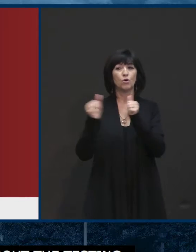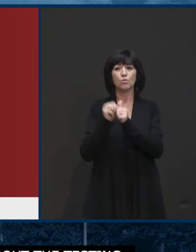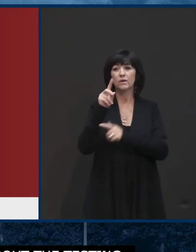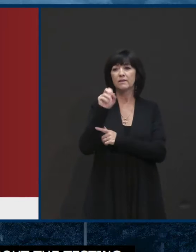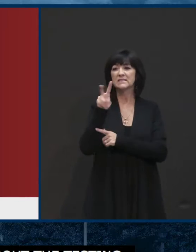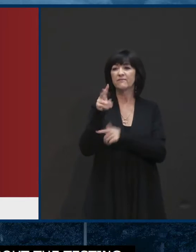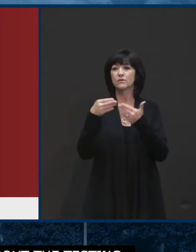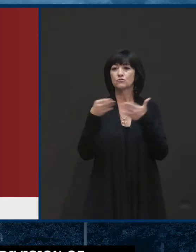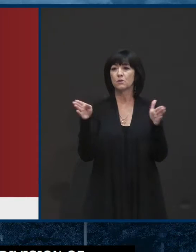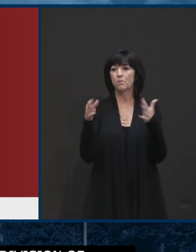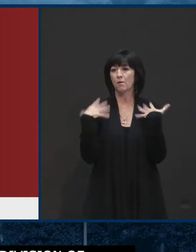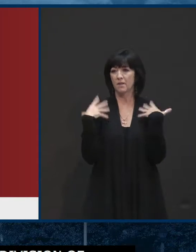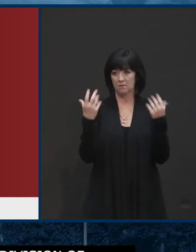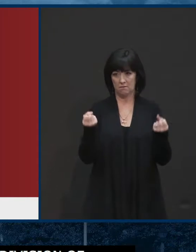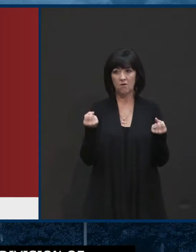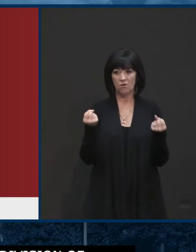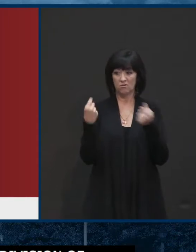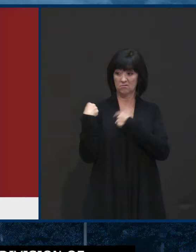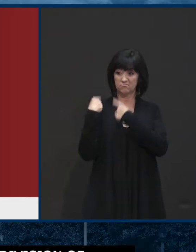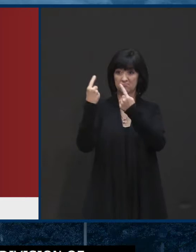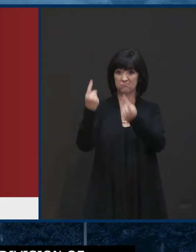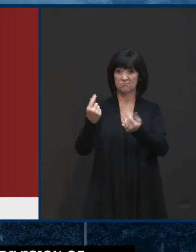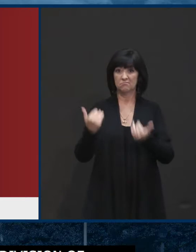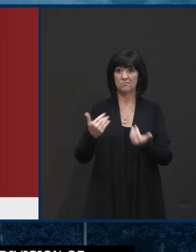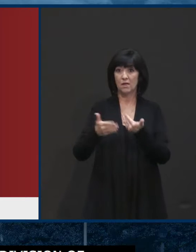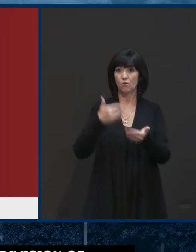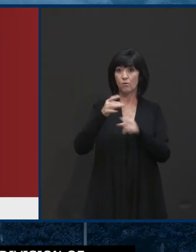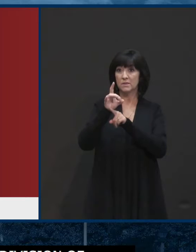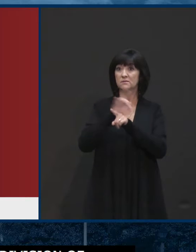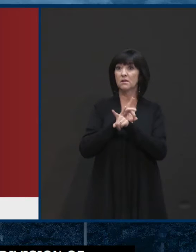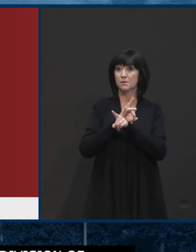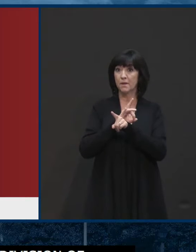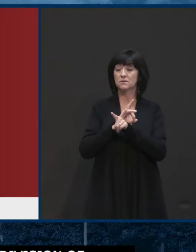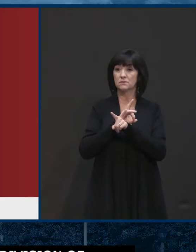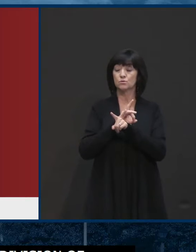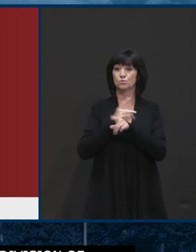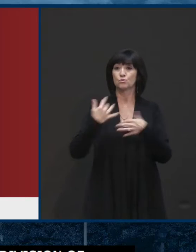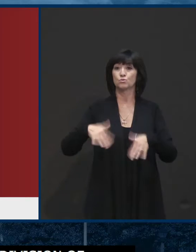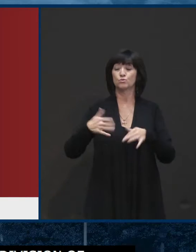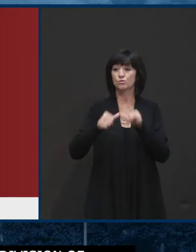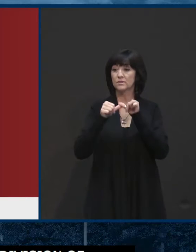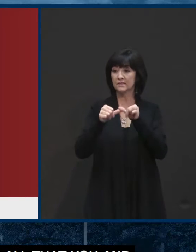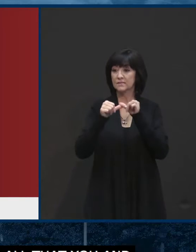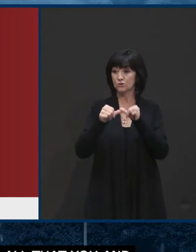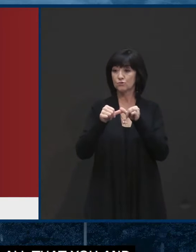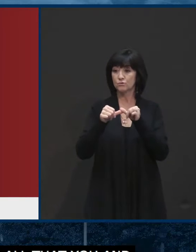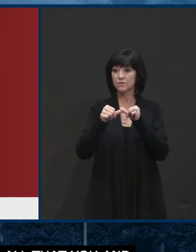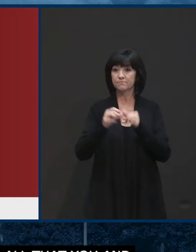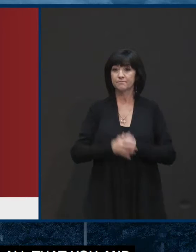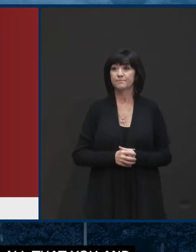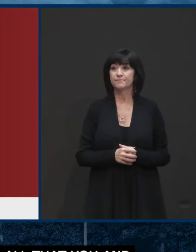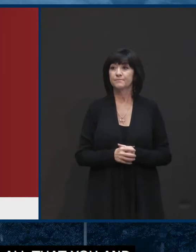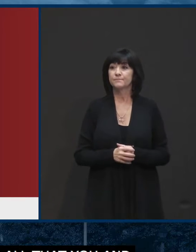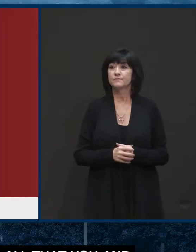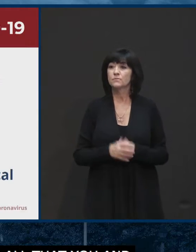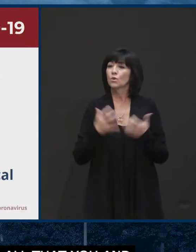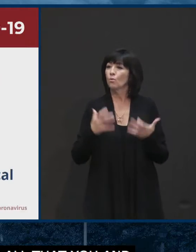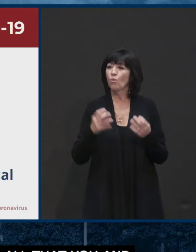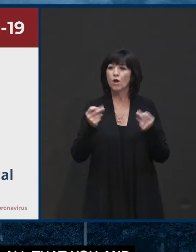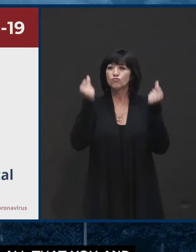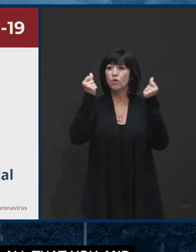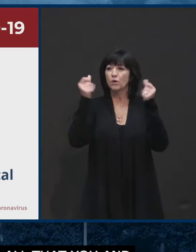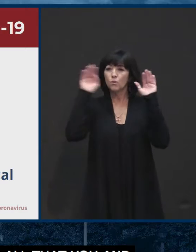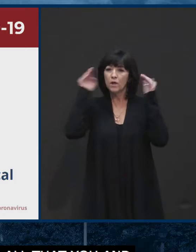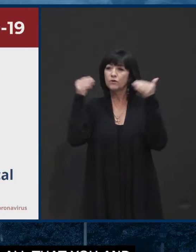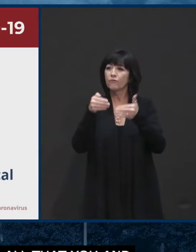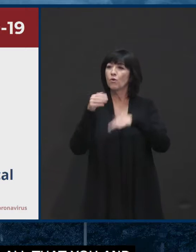work over the last 8 months now and continuing. Let's go right to the numbers.